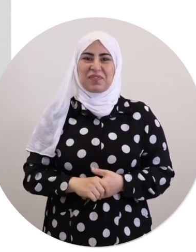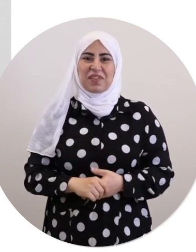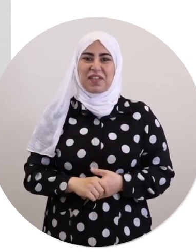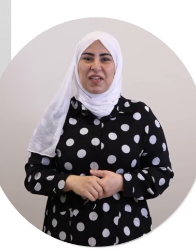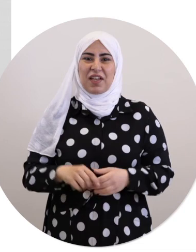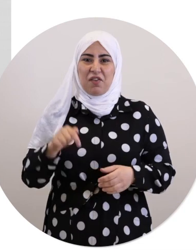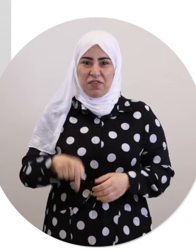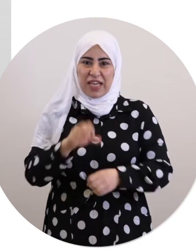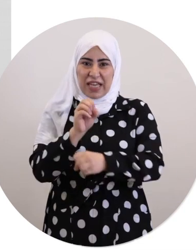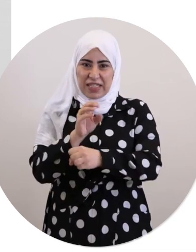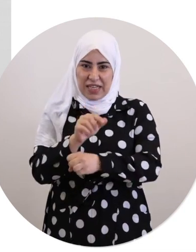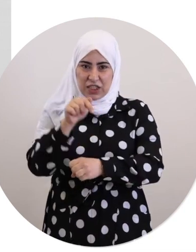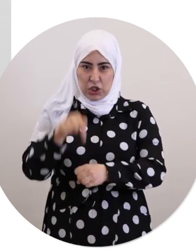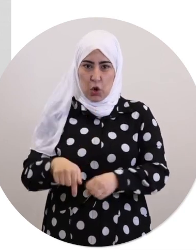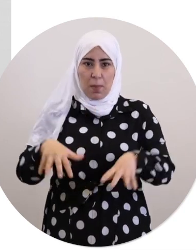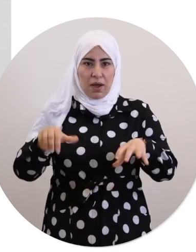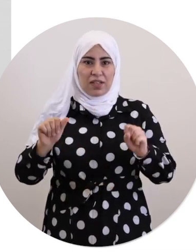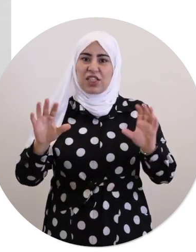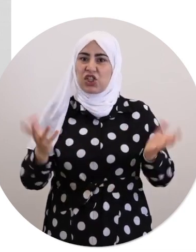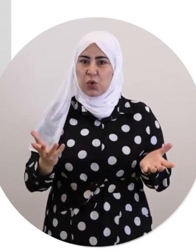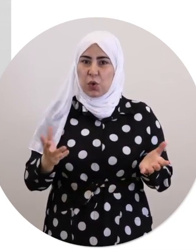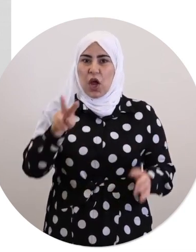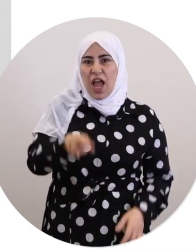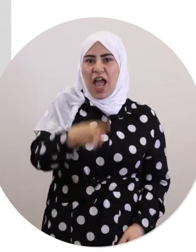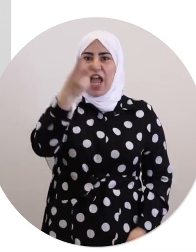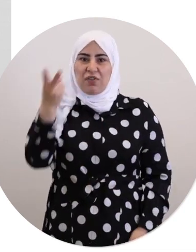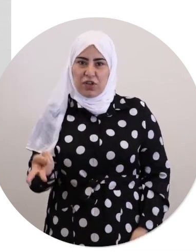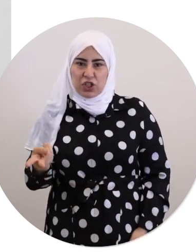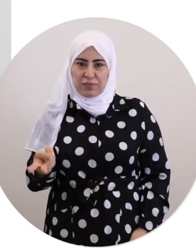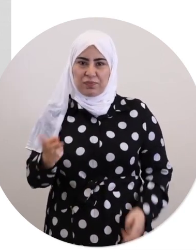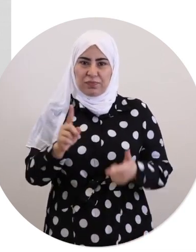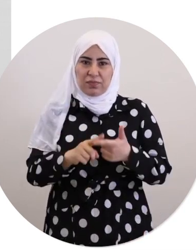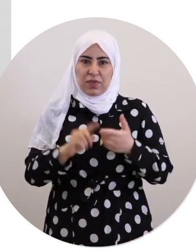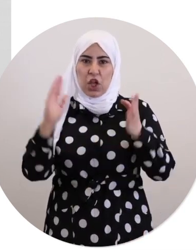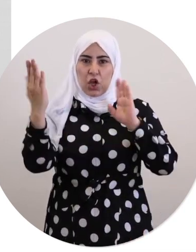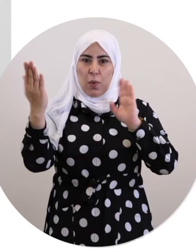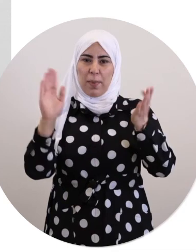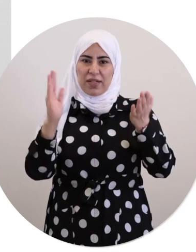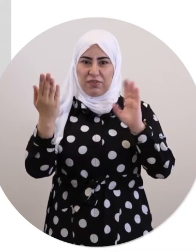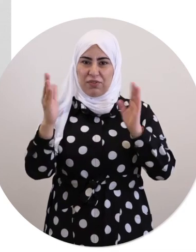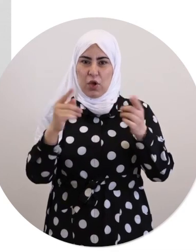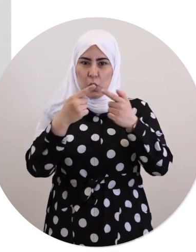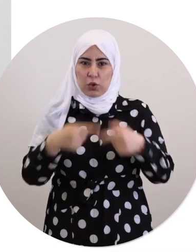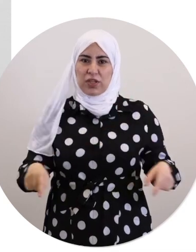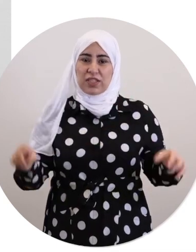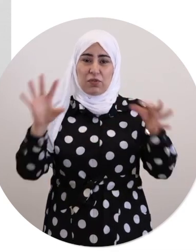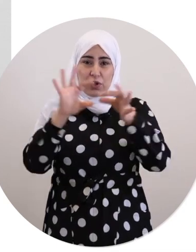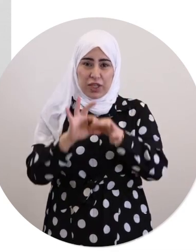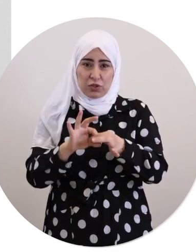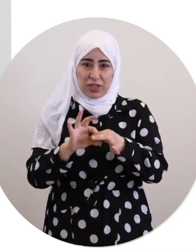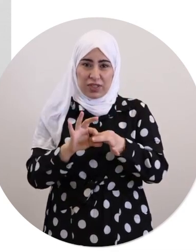In this episode, we covered a number of things. We covered inversion, comparative and contrastive connectors. We